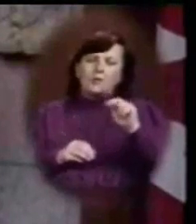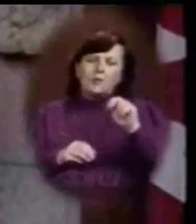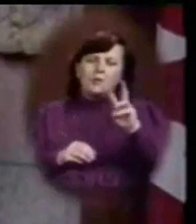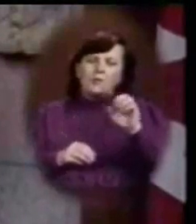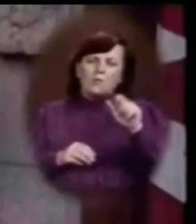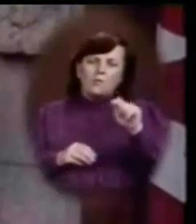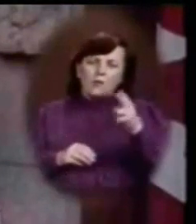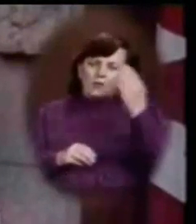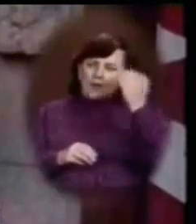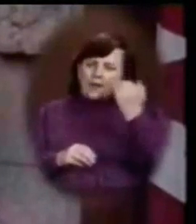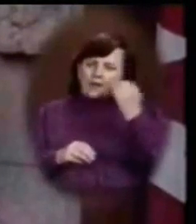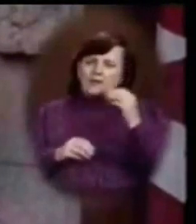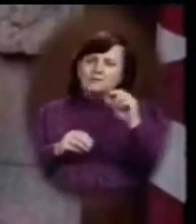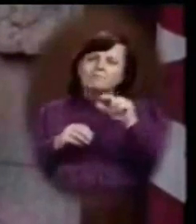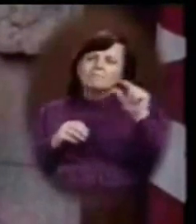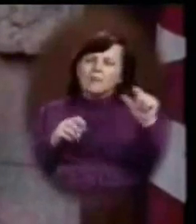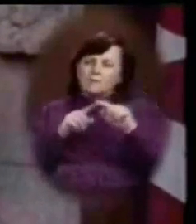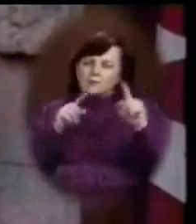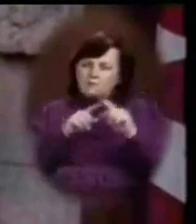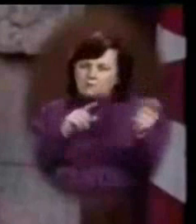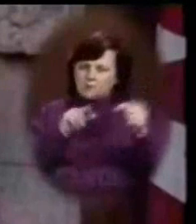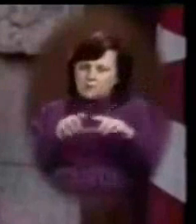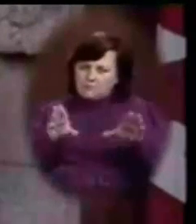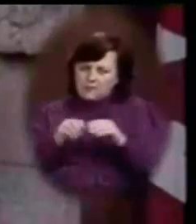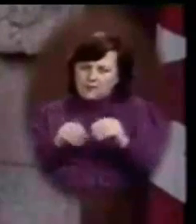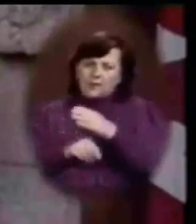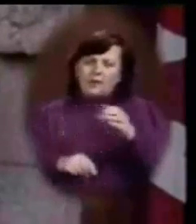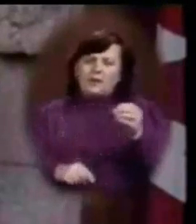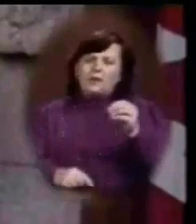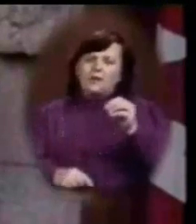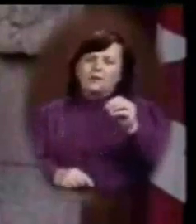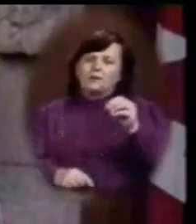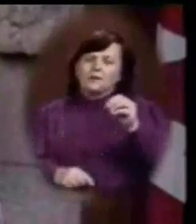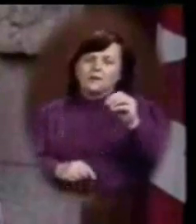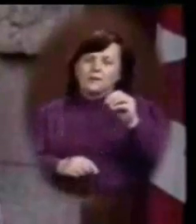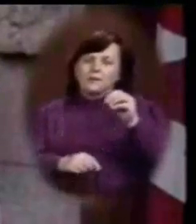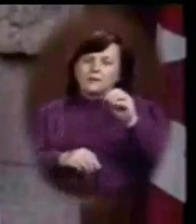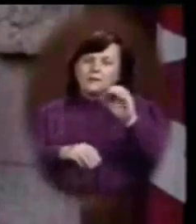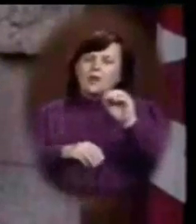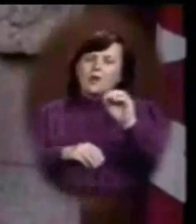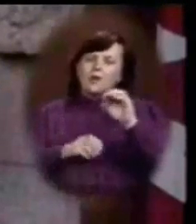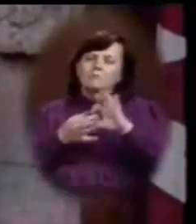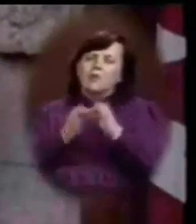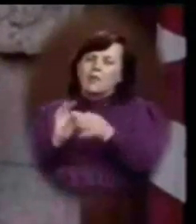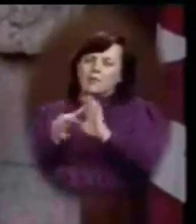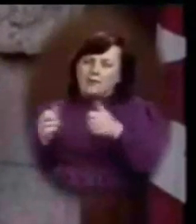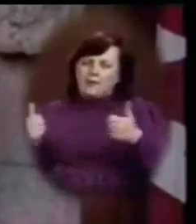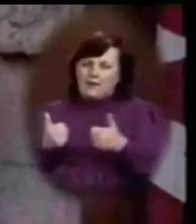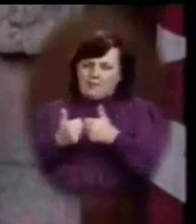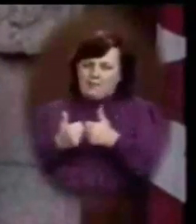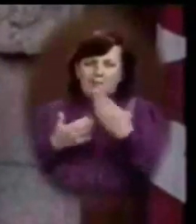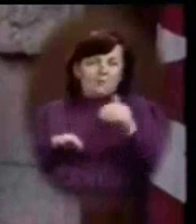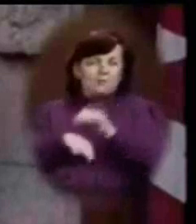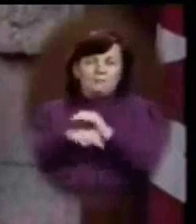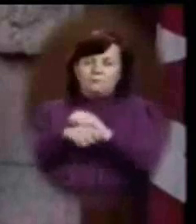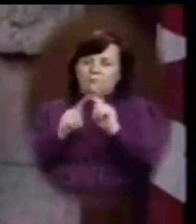to be guardians of the National Health Service. But in two of its 5 years in office, the last Labour government actually cut real resources